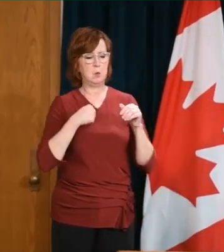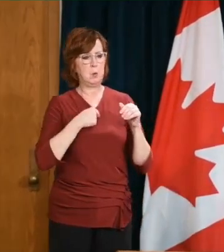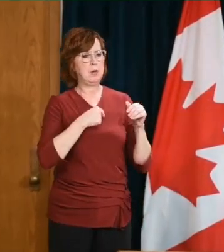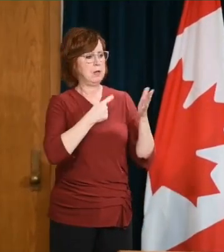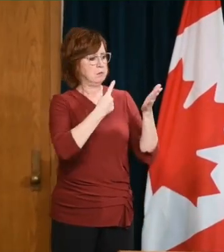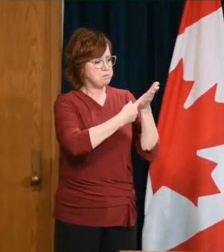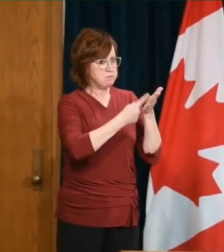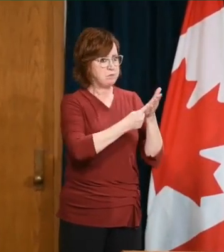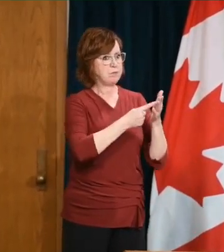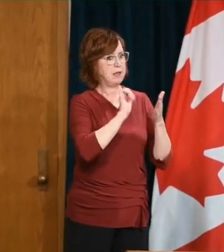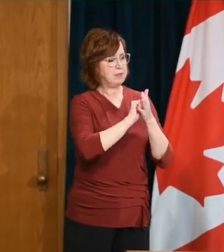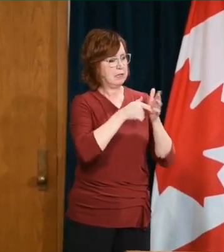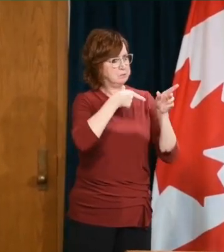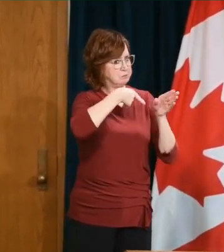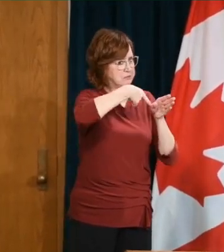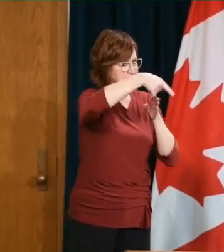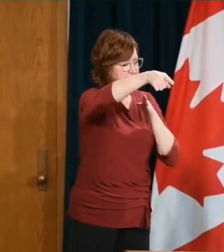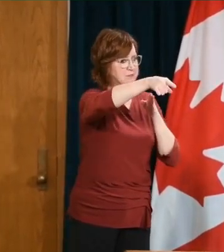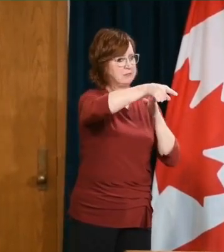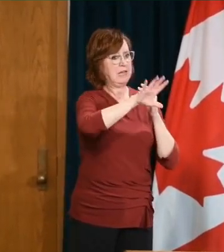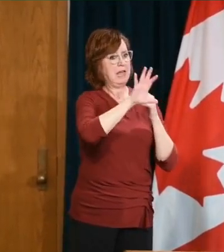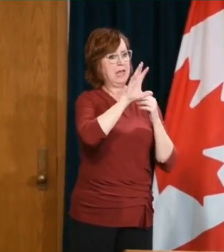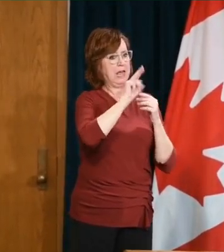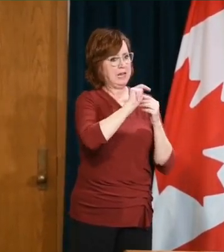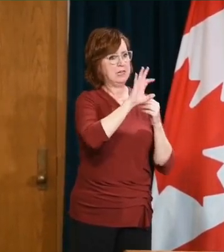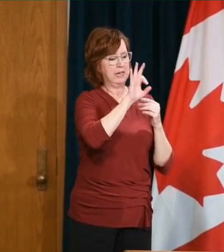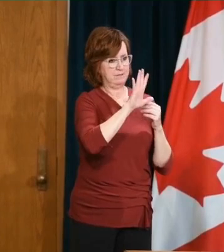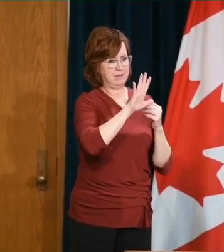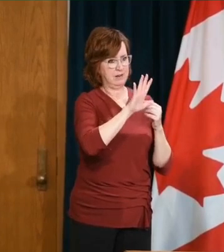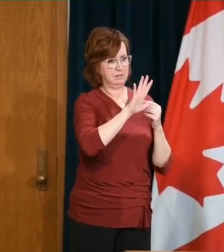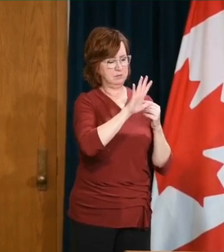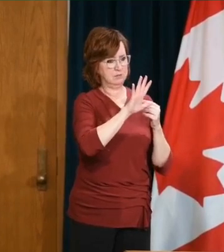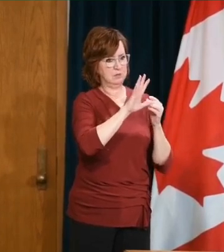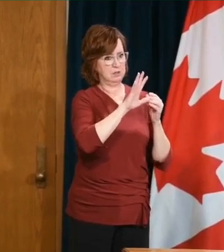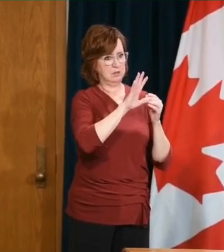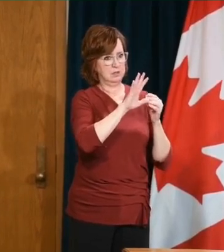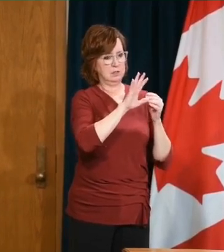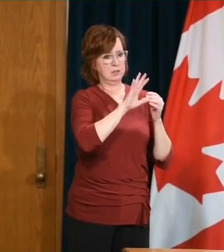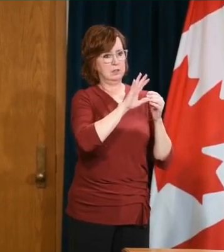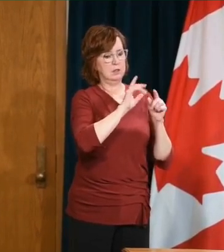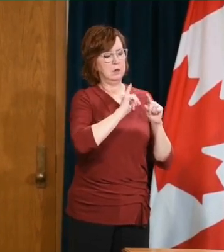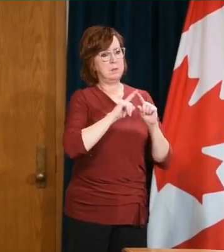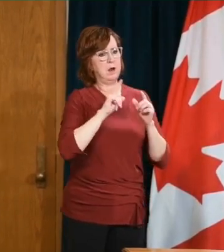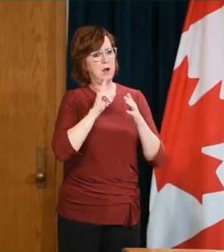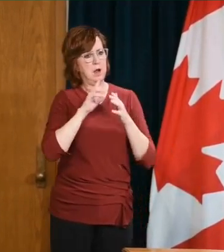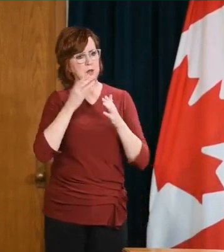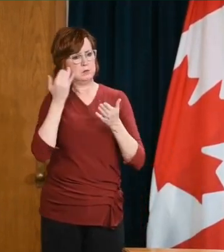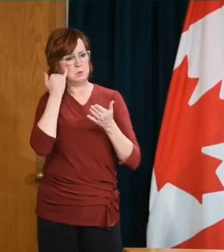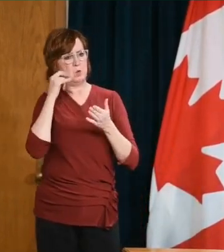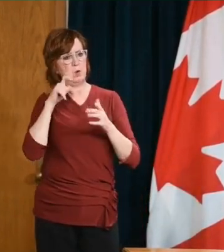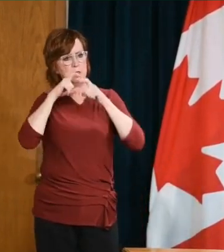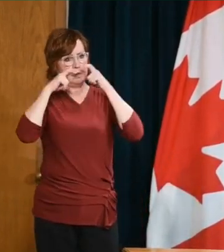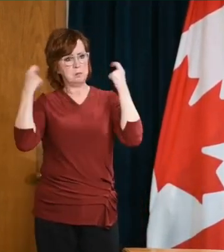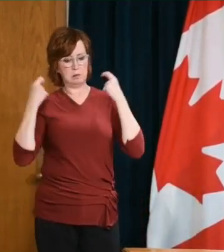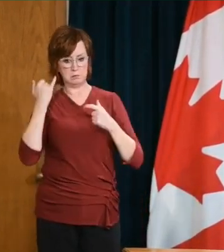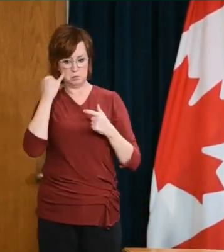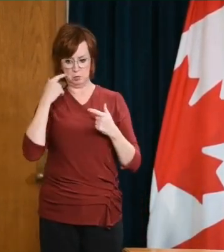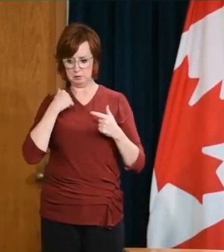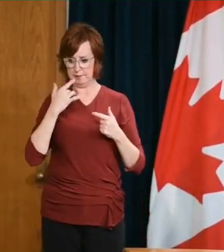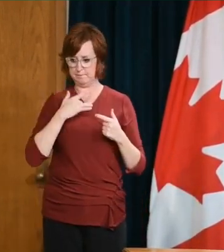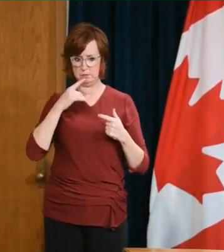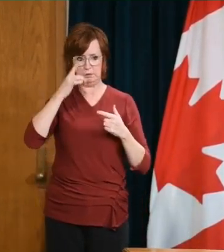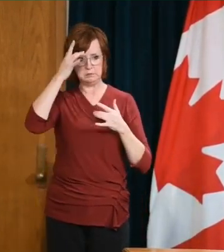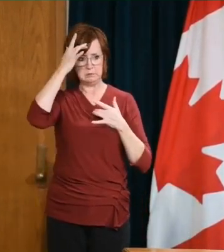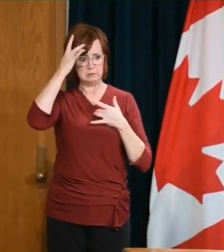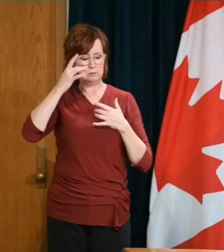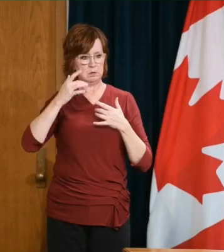that may not be medical grade, that may, for example, at least if you are sick, protect others if you cough in